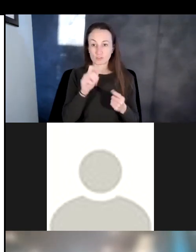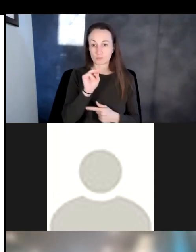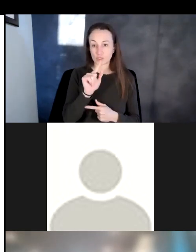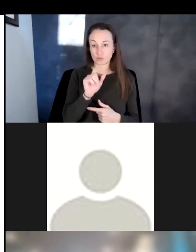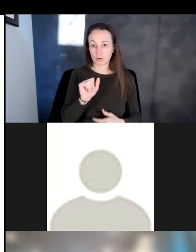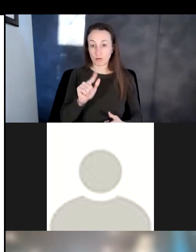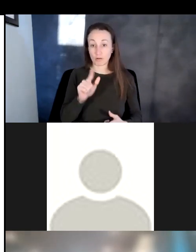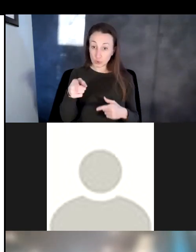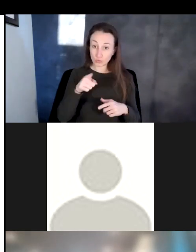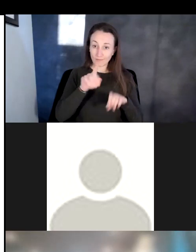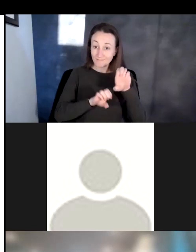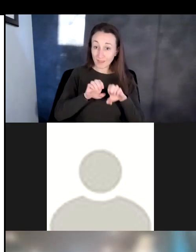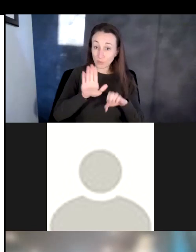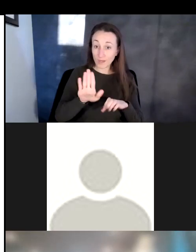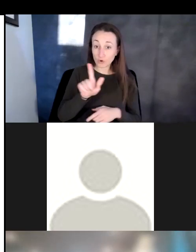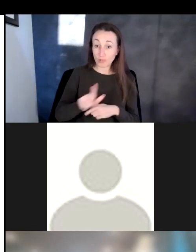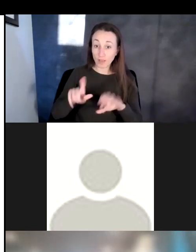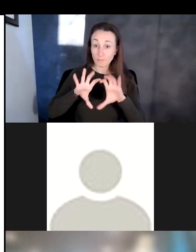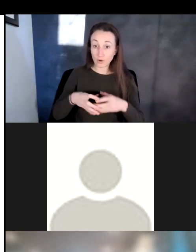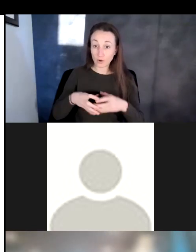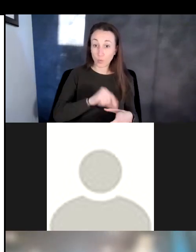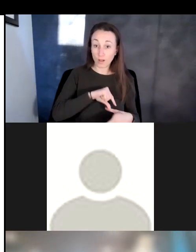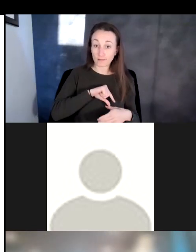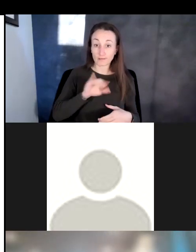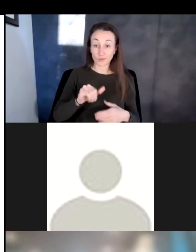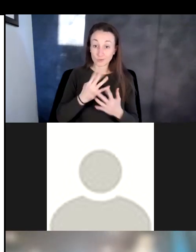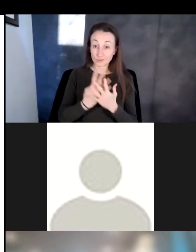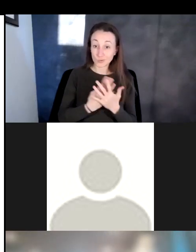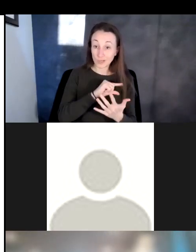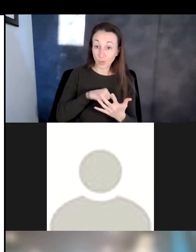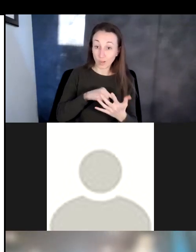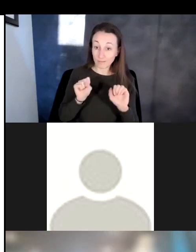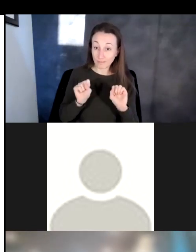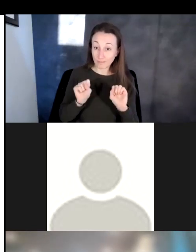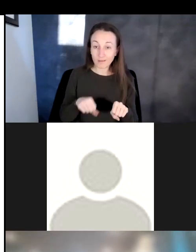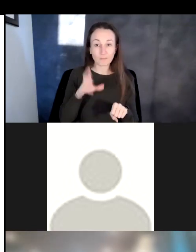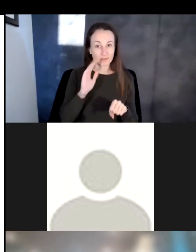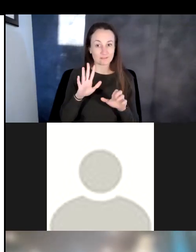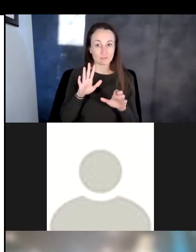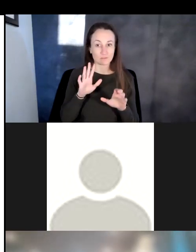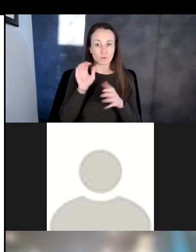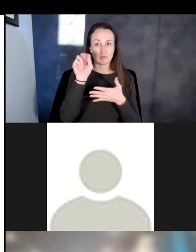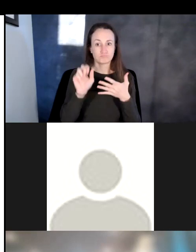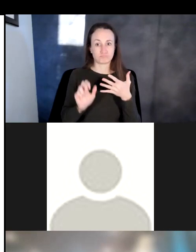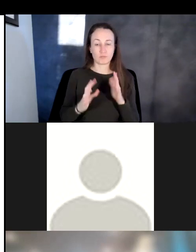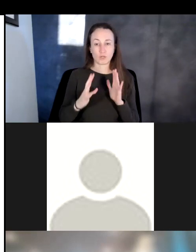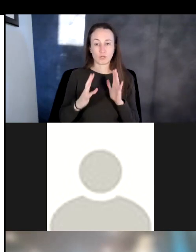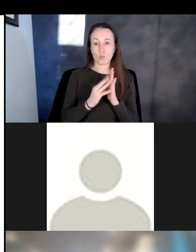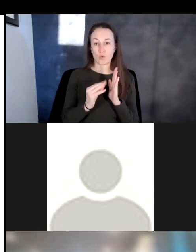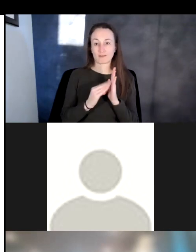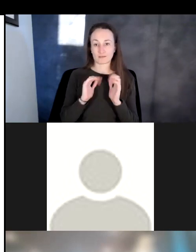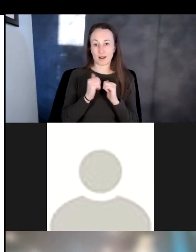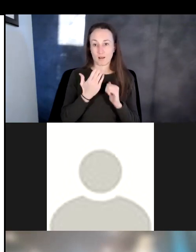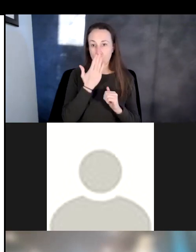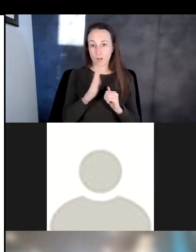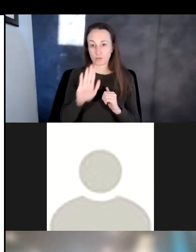you can evaluate your library quality, evaluate your screening quality, because this is going to give you replicates and information on how well your library was